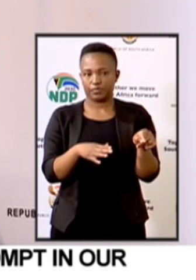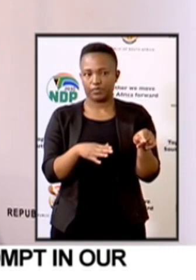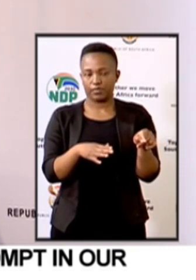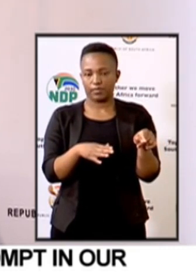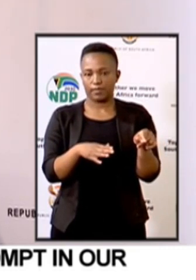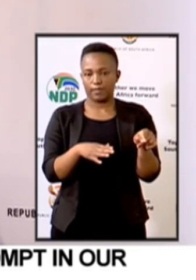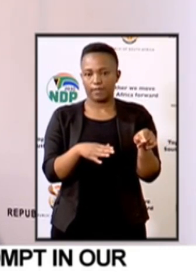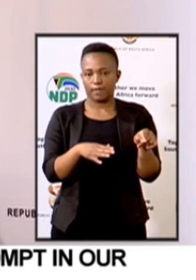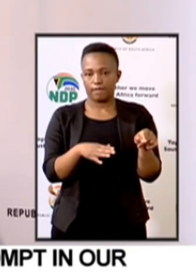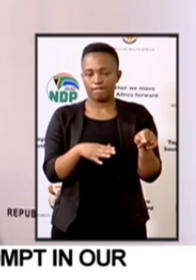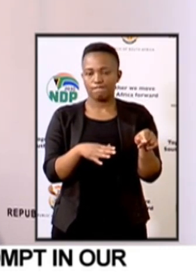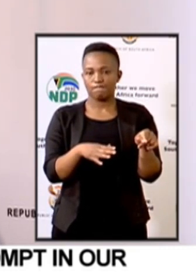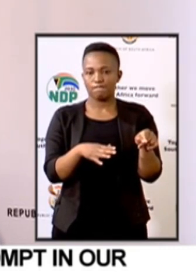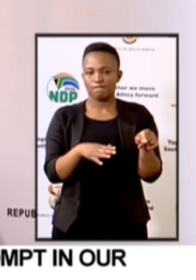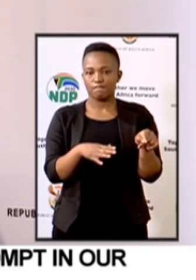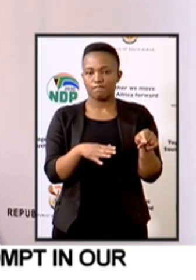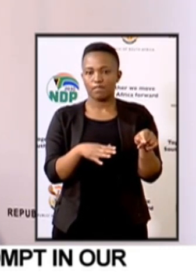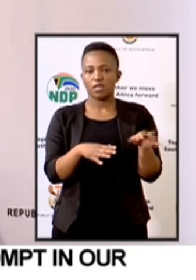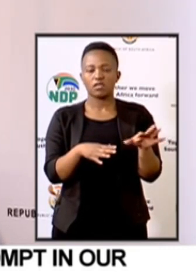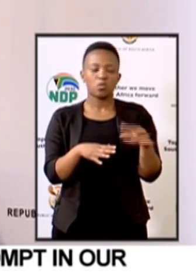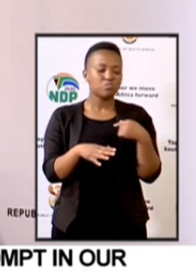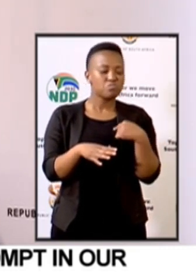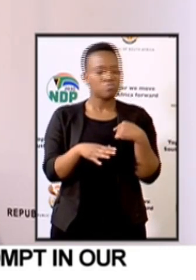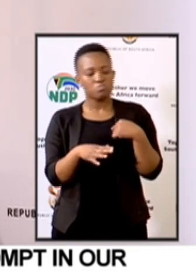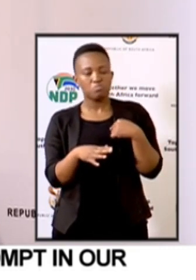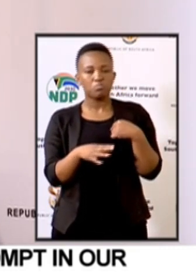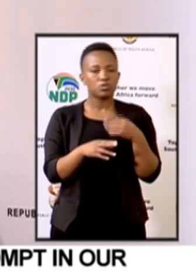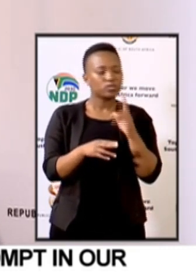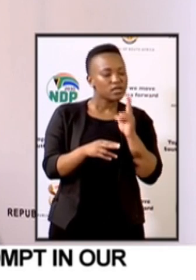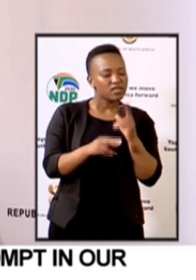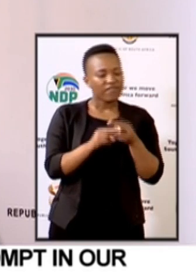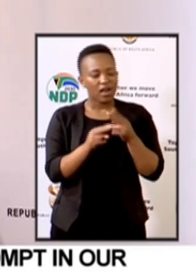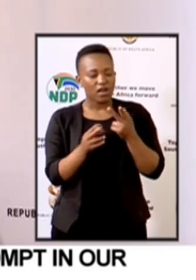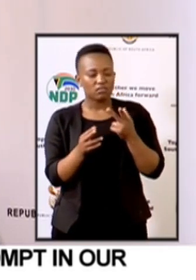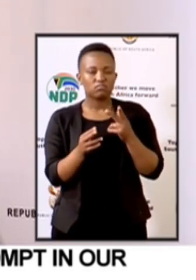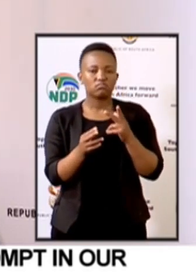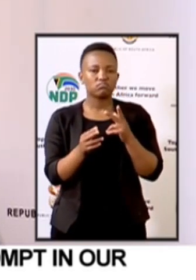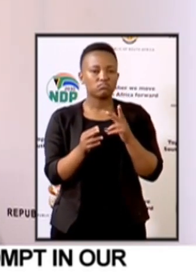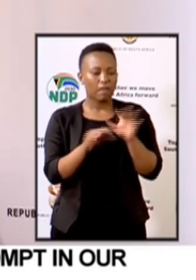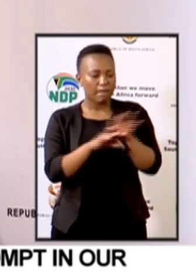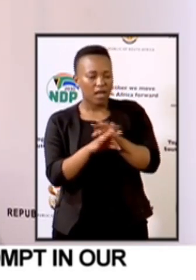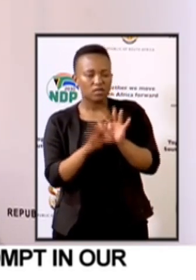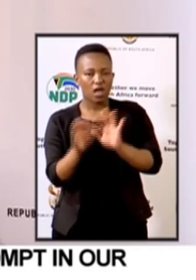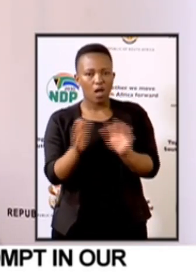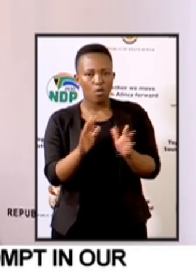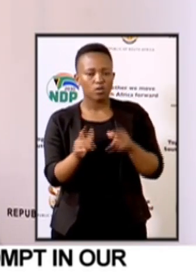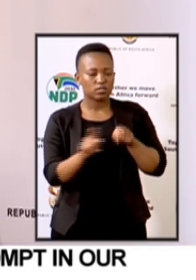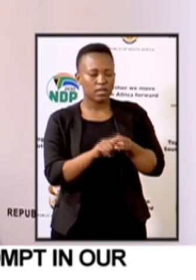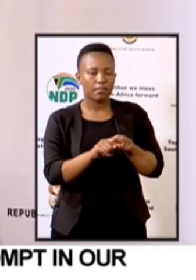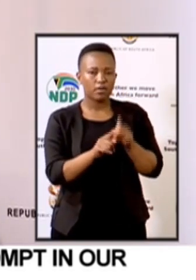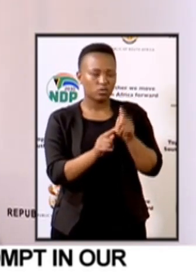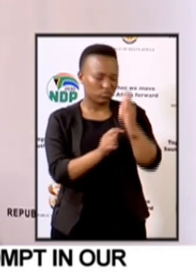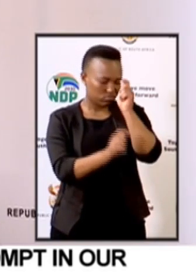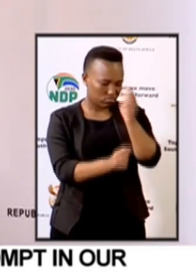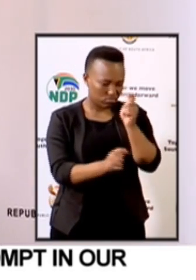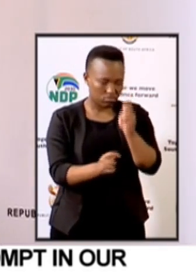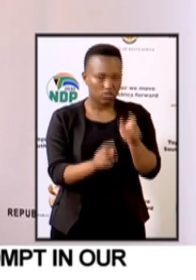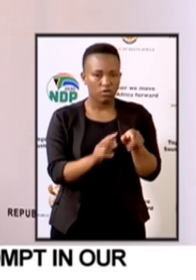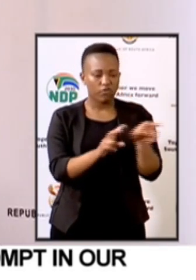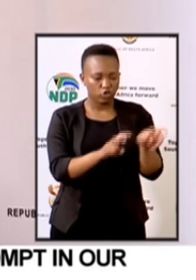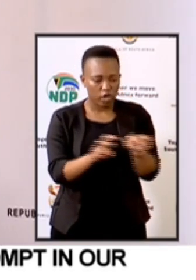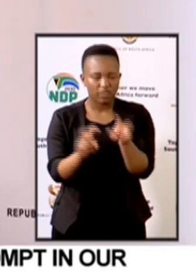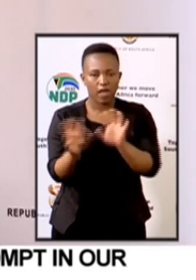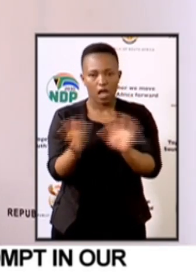finalize plans of recognizing such workers as and when those transfers happen. But